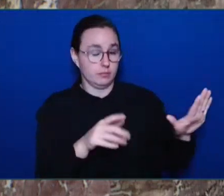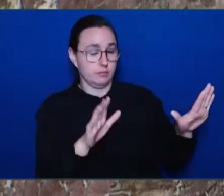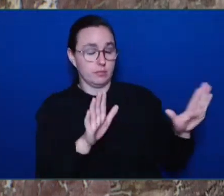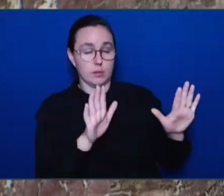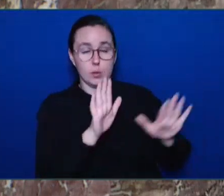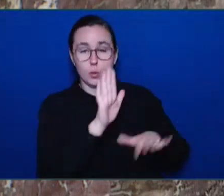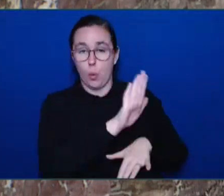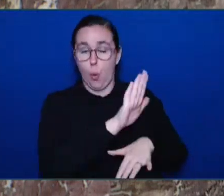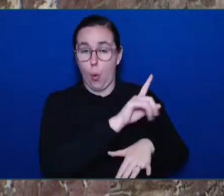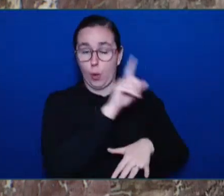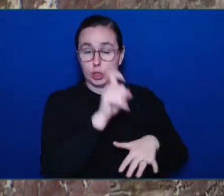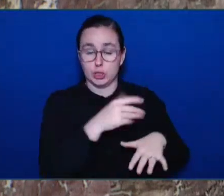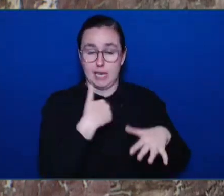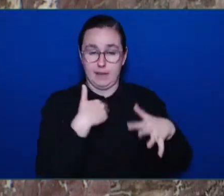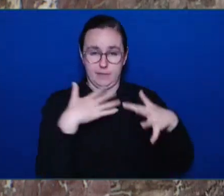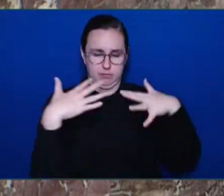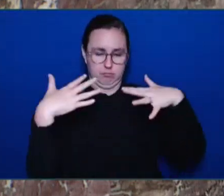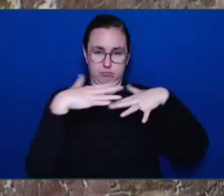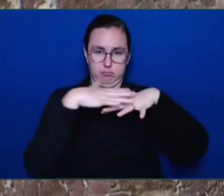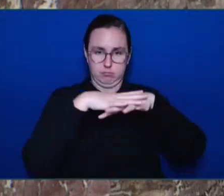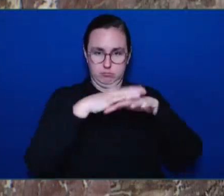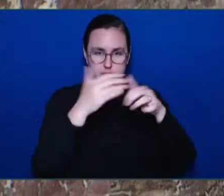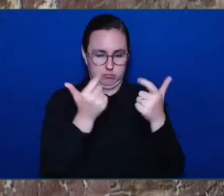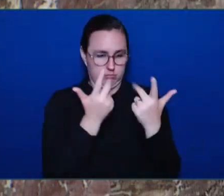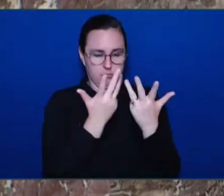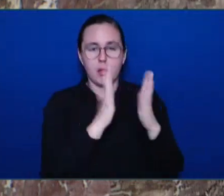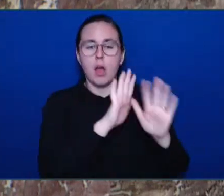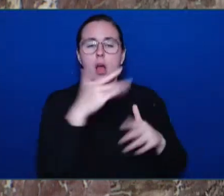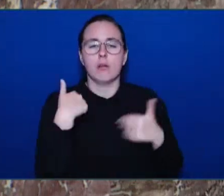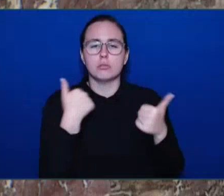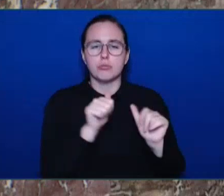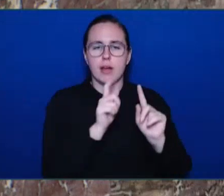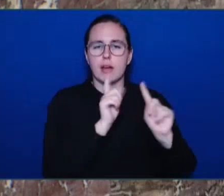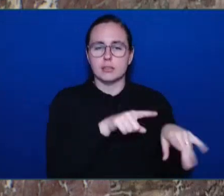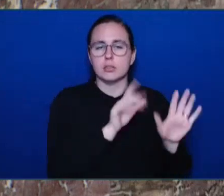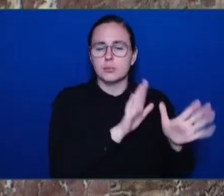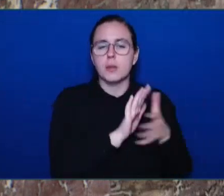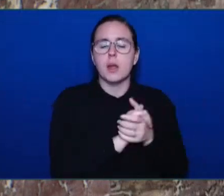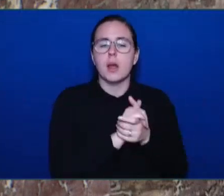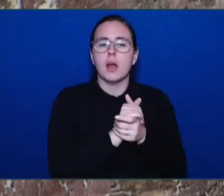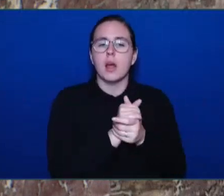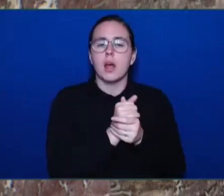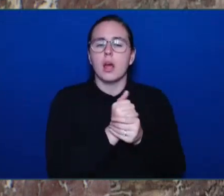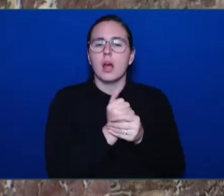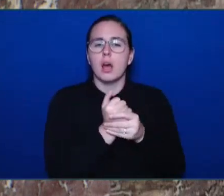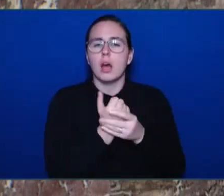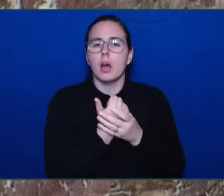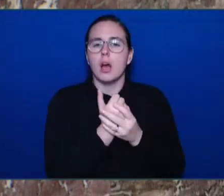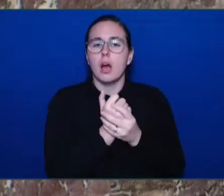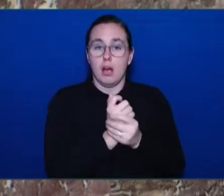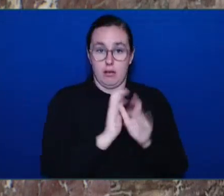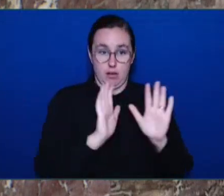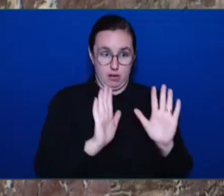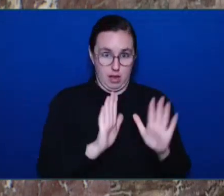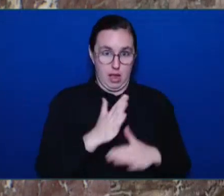answer it this way. First off, we have a very professional conservation service in the province of British